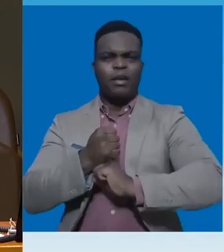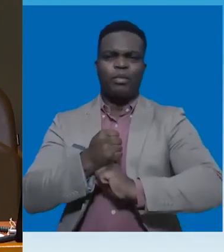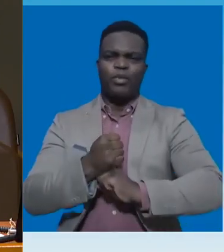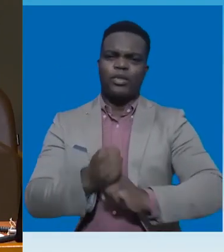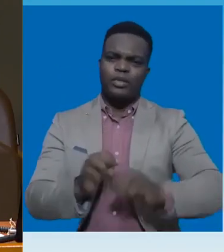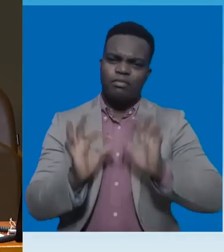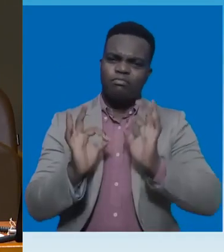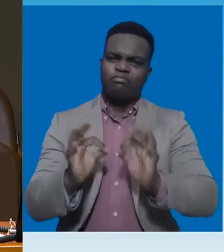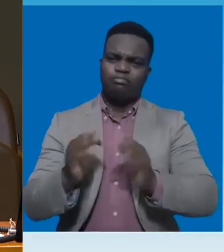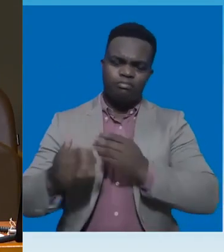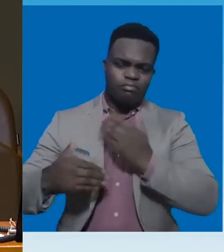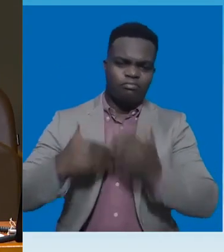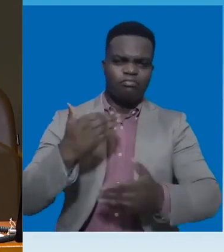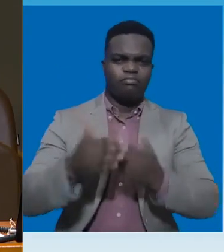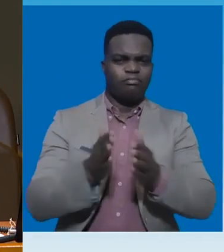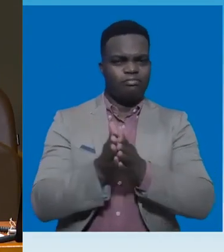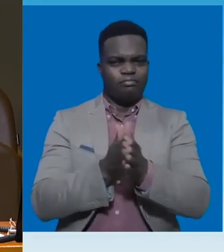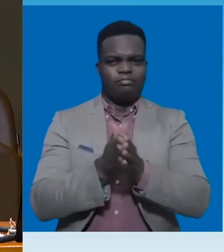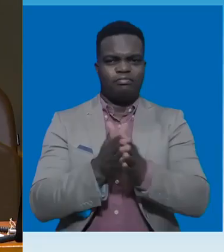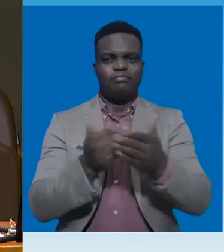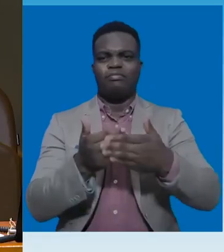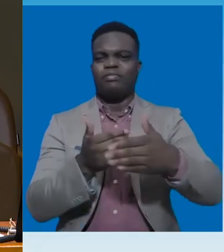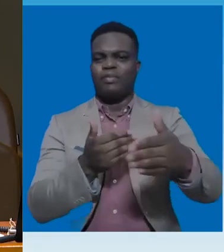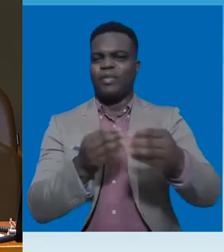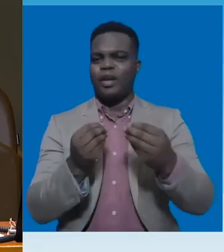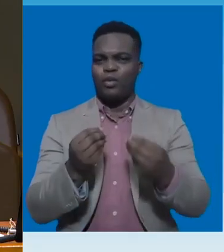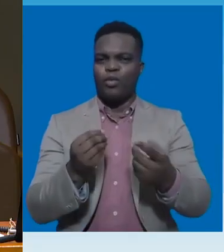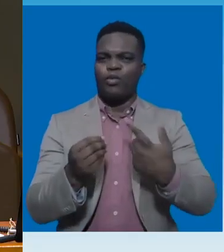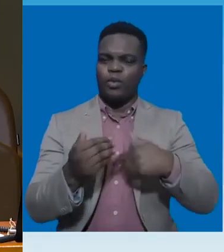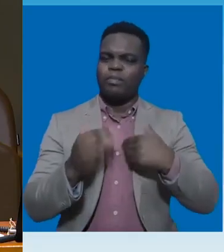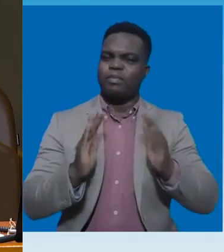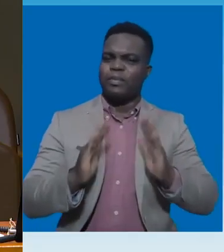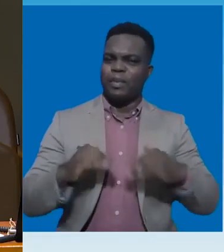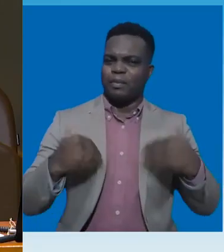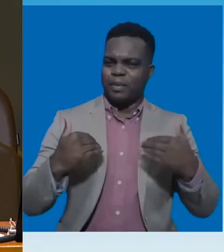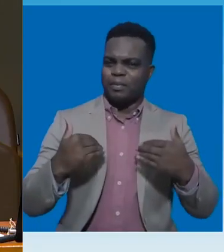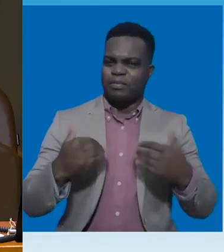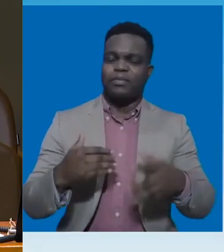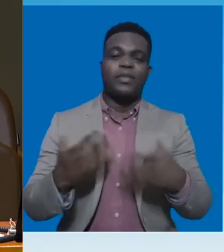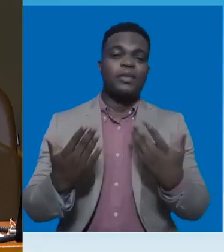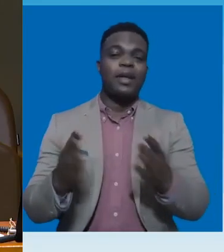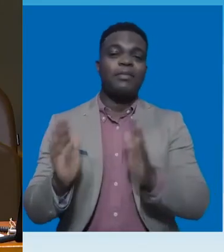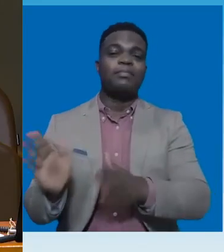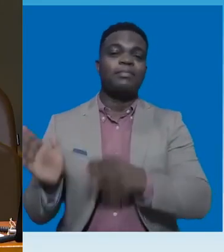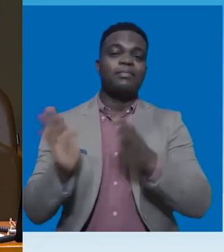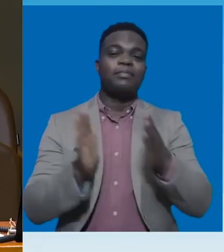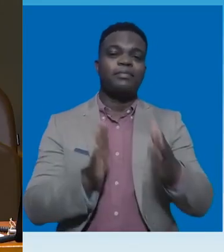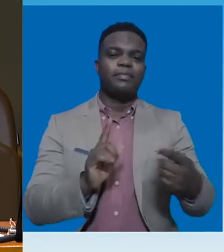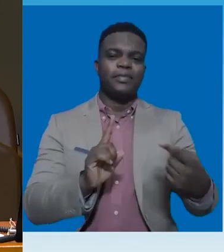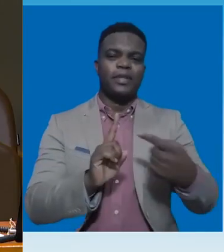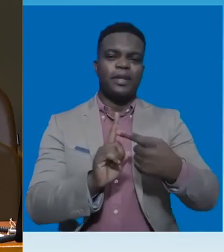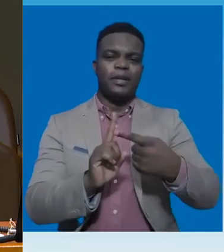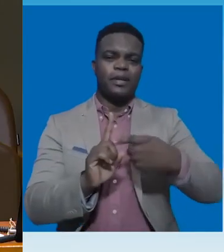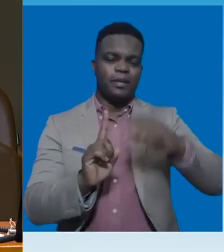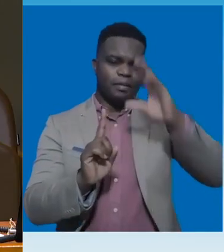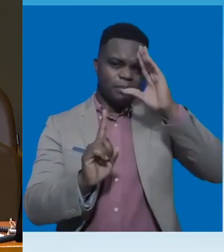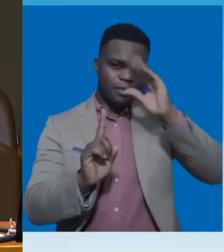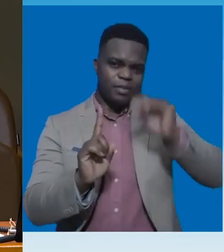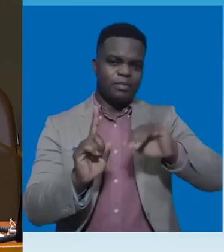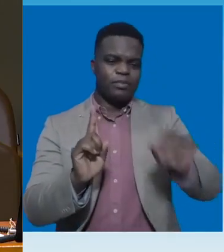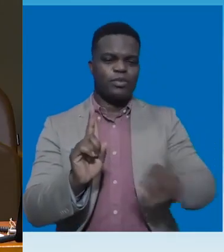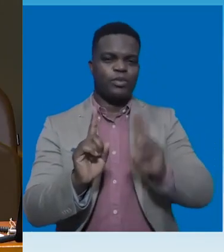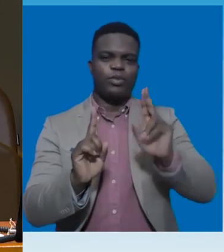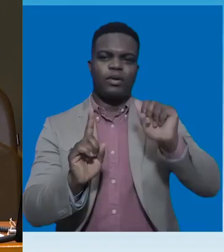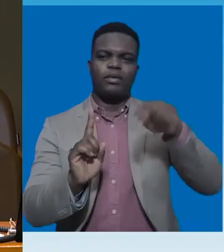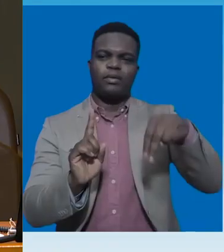it. Next, I would like to welcome Mr. Juan Angel de Gouveia, Vice President of the